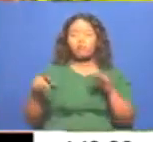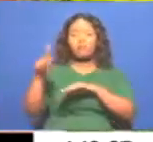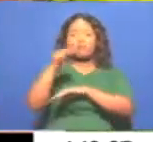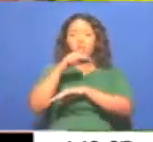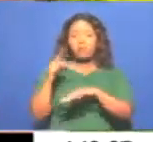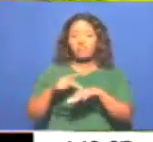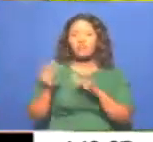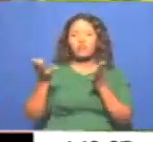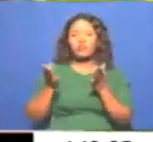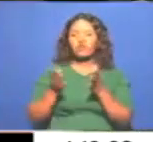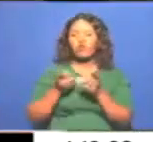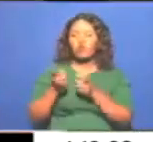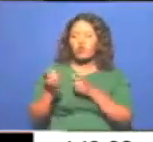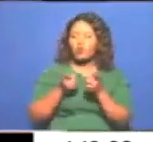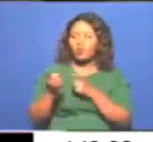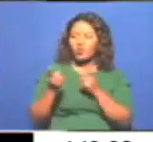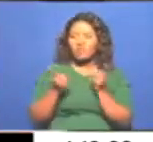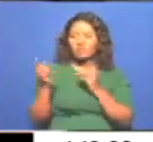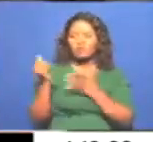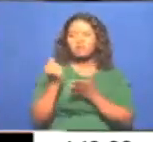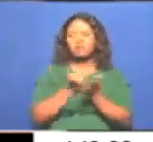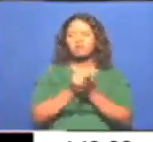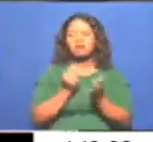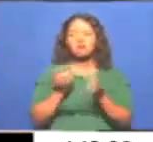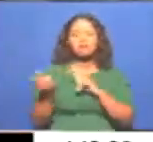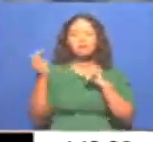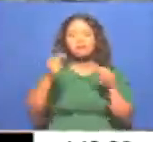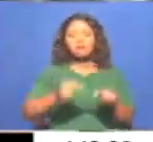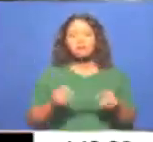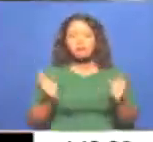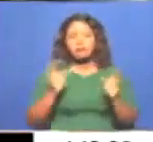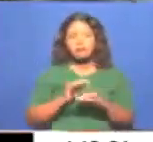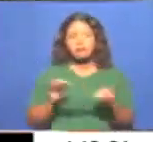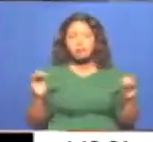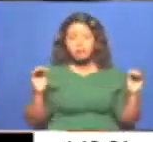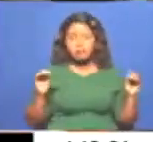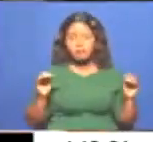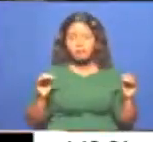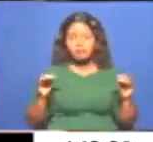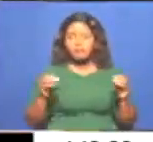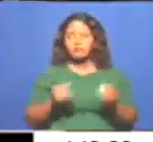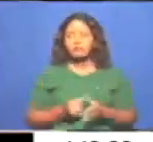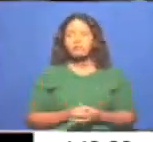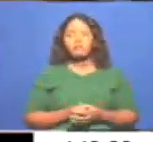the institution in absentia. Jacqueline Masharia for Lunchtime News.